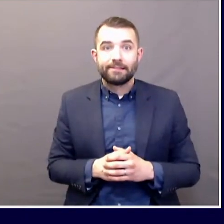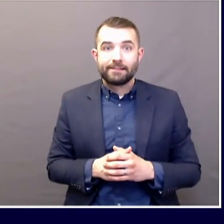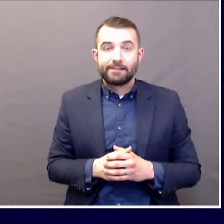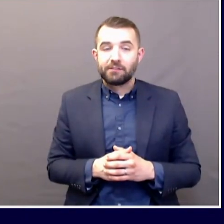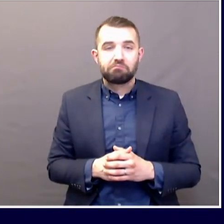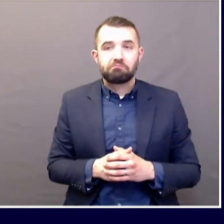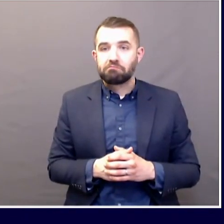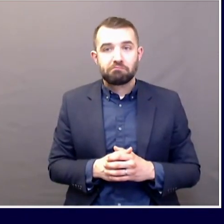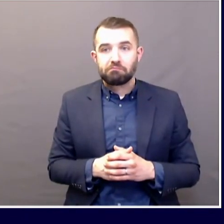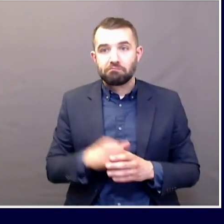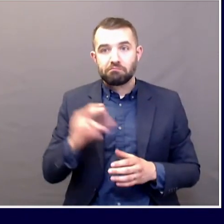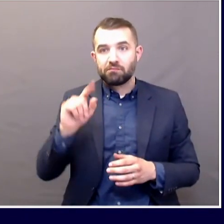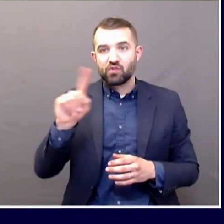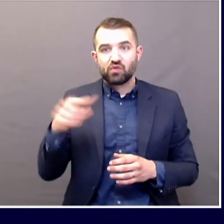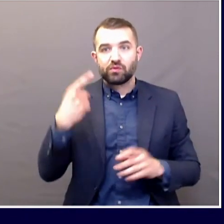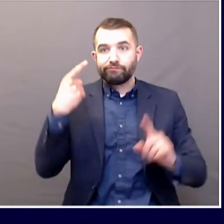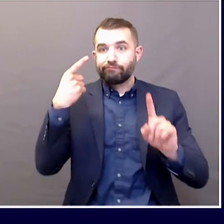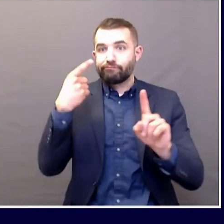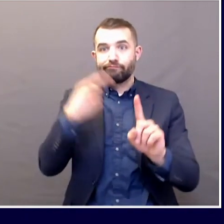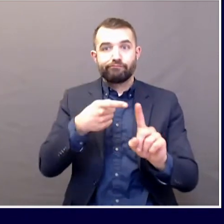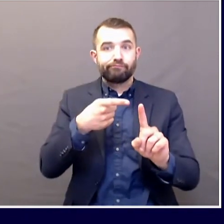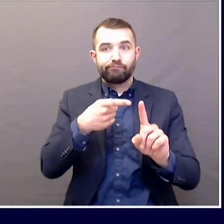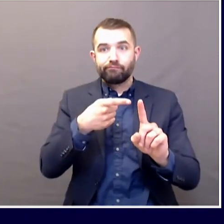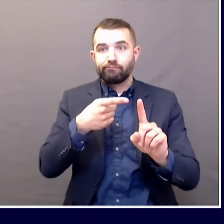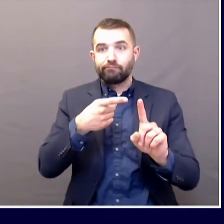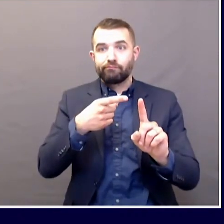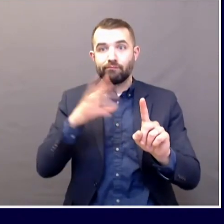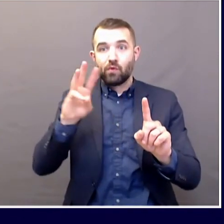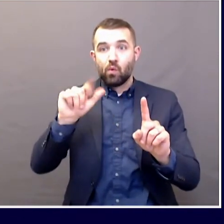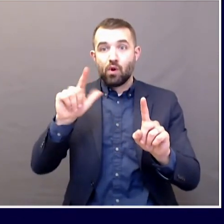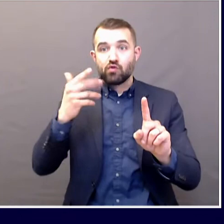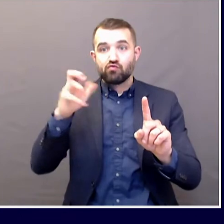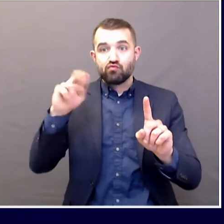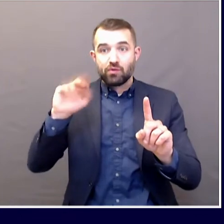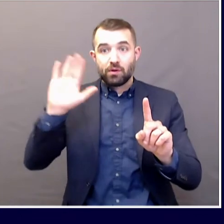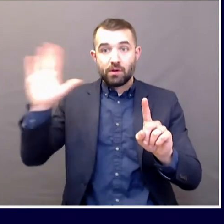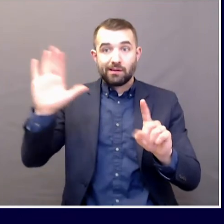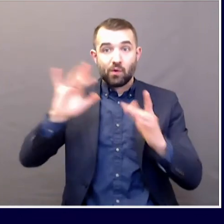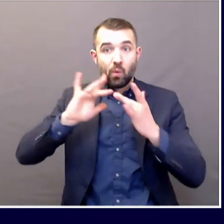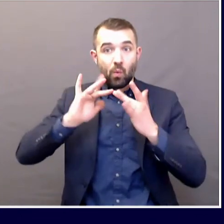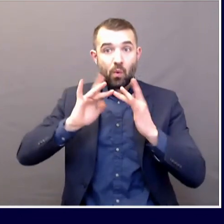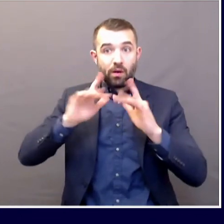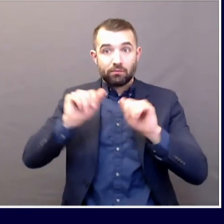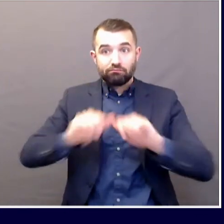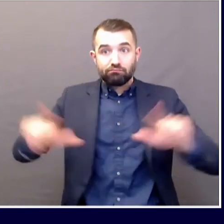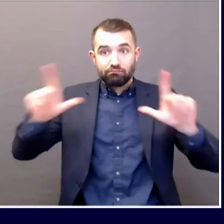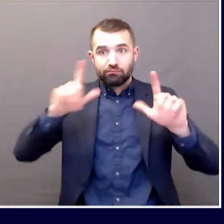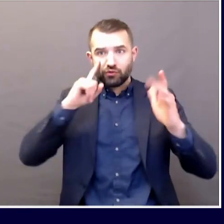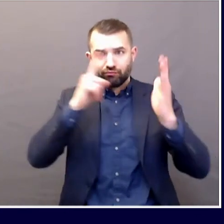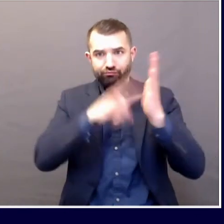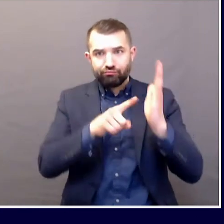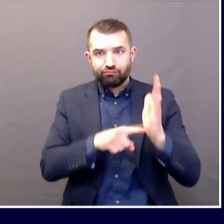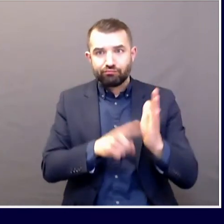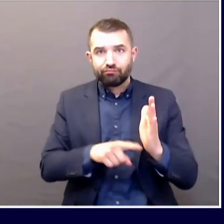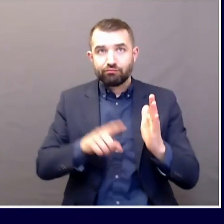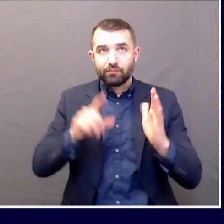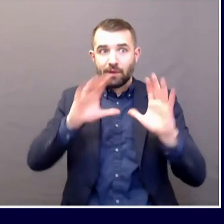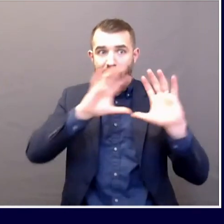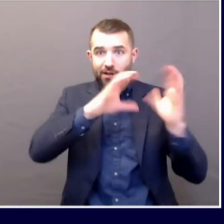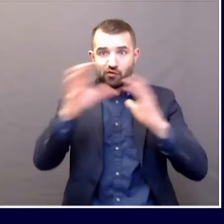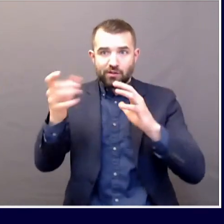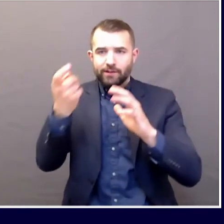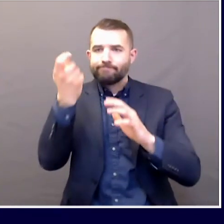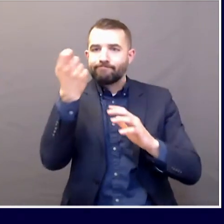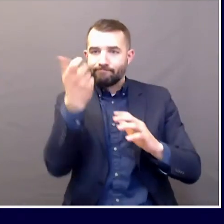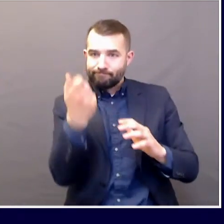to Walgreens though, we did check the website. That's what we do when we hear problems, and those extra eligibility categories were removed. So that